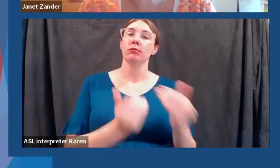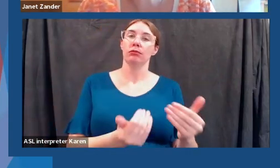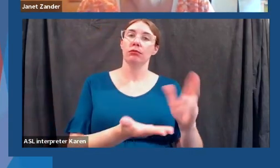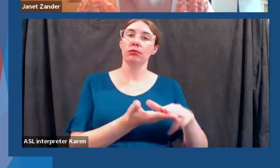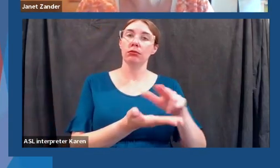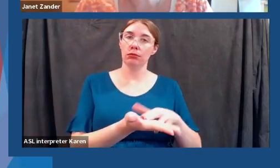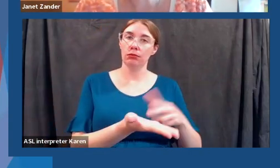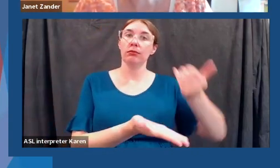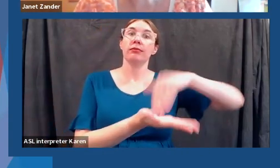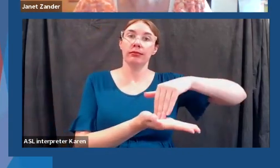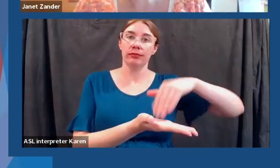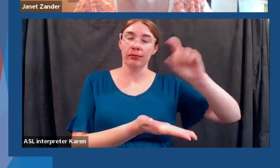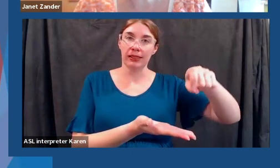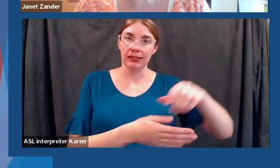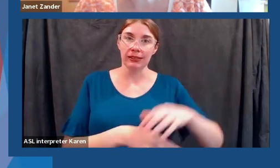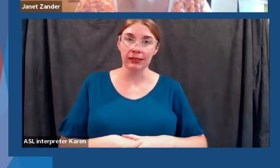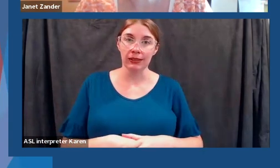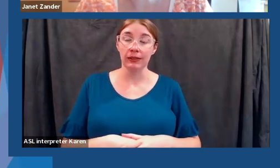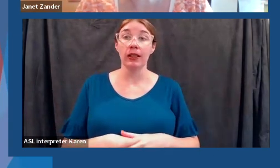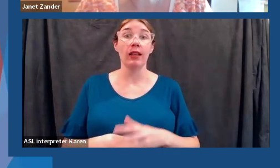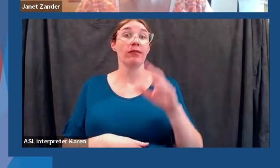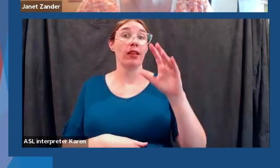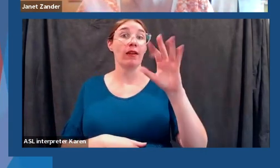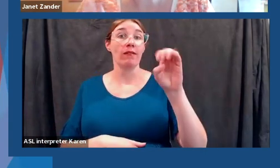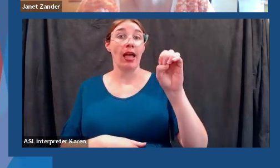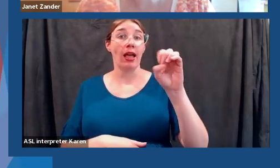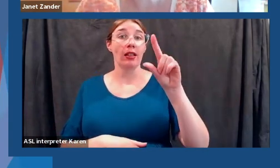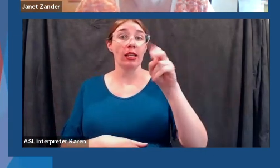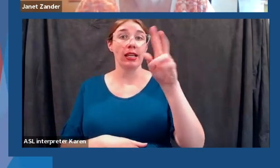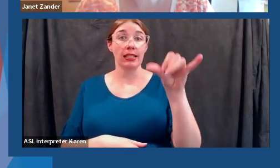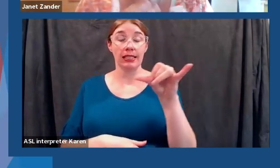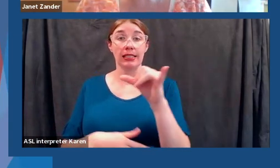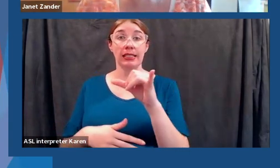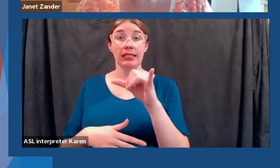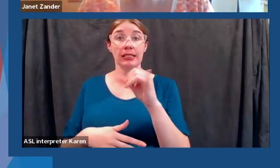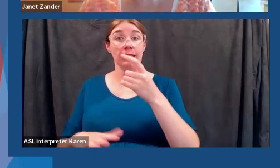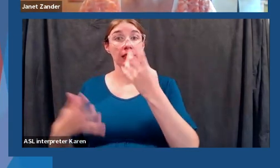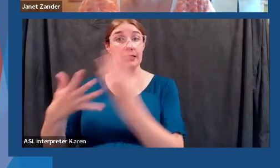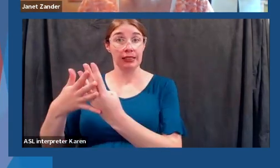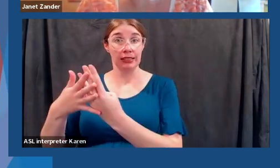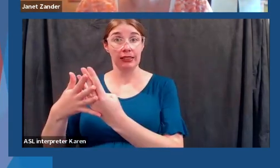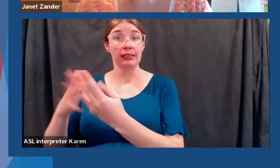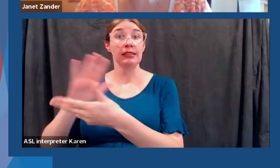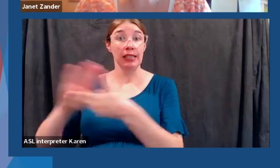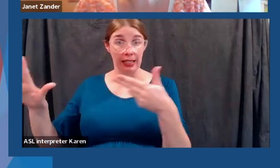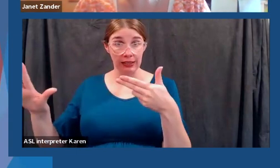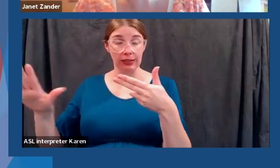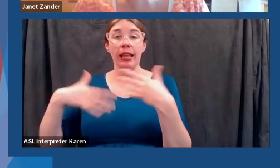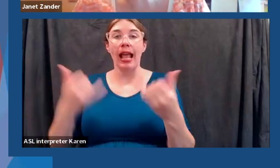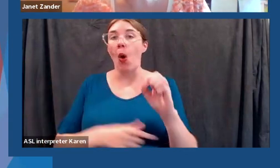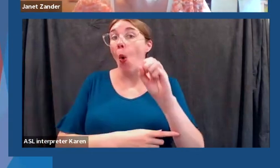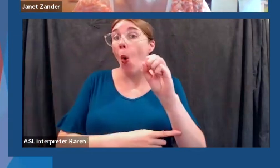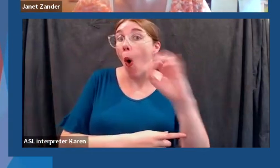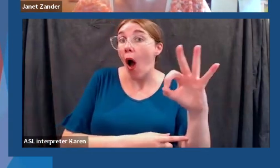who has now completed a felony sentence and is what is called off paper, would need to then re-register to